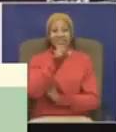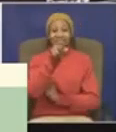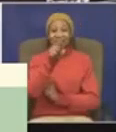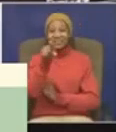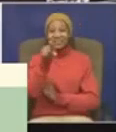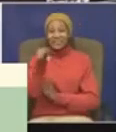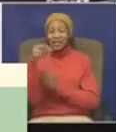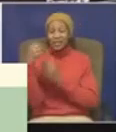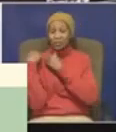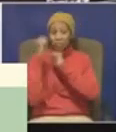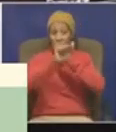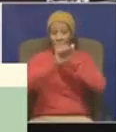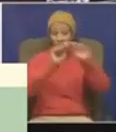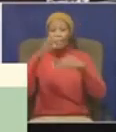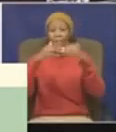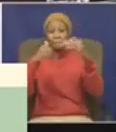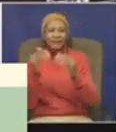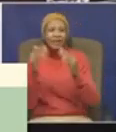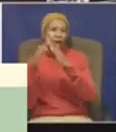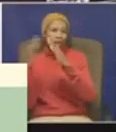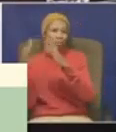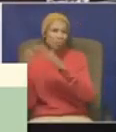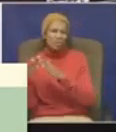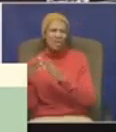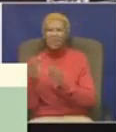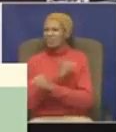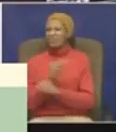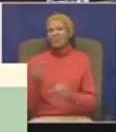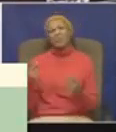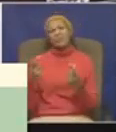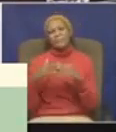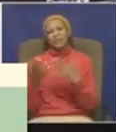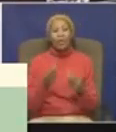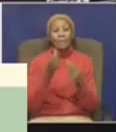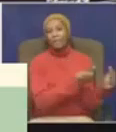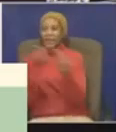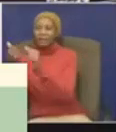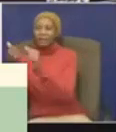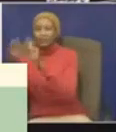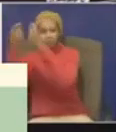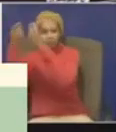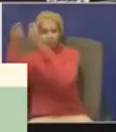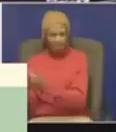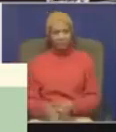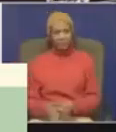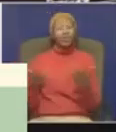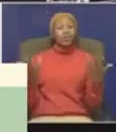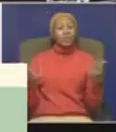build those houses often do not do so, and the money is returned. And the issue